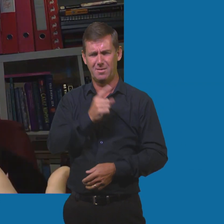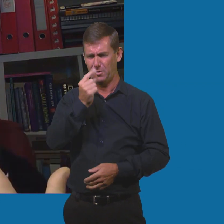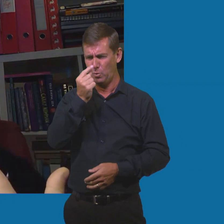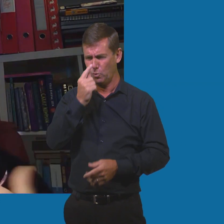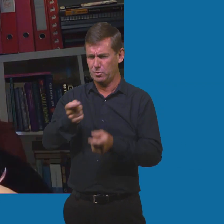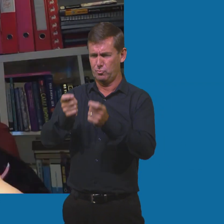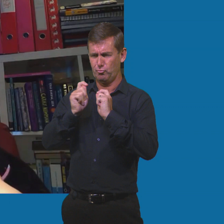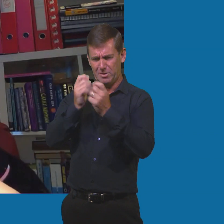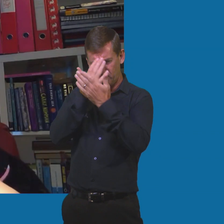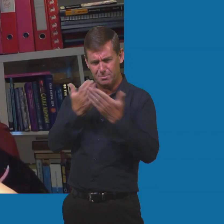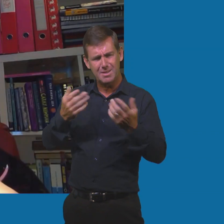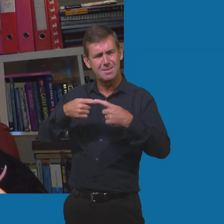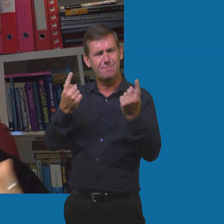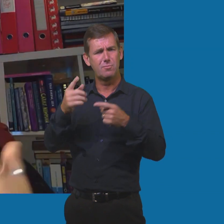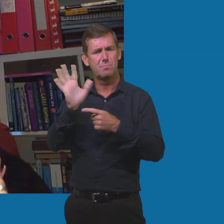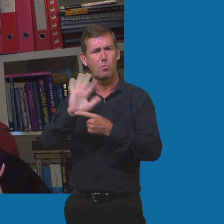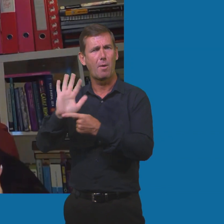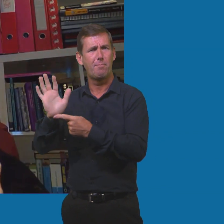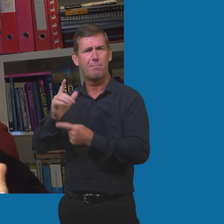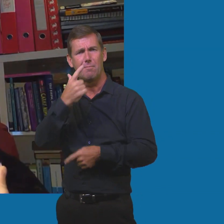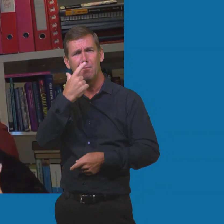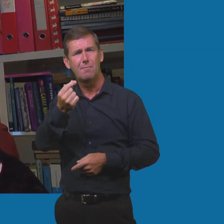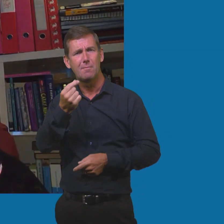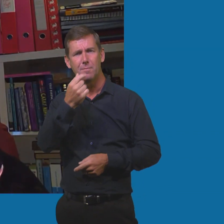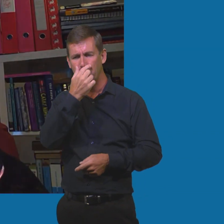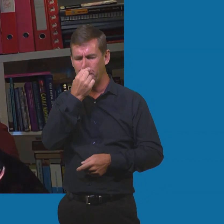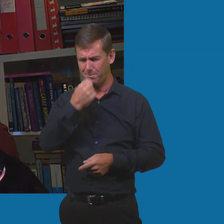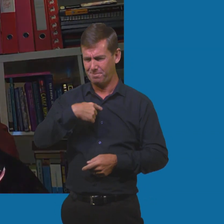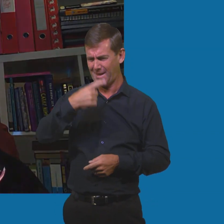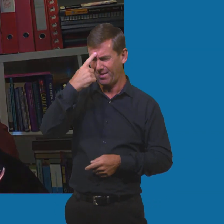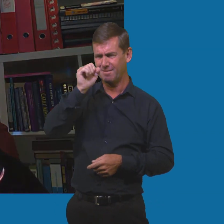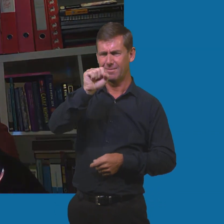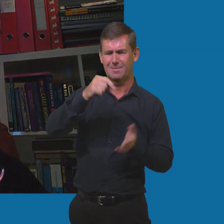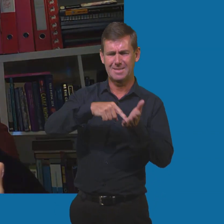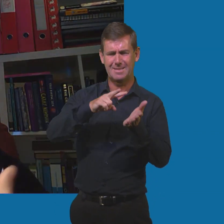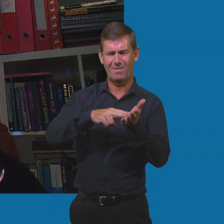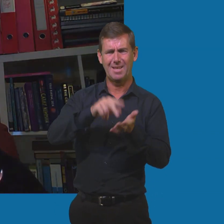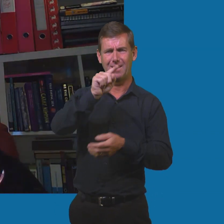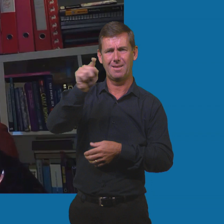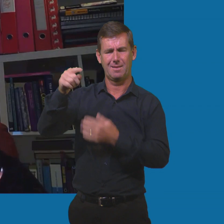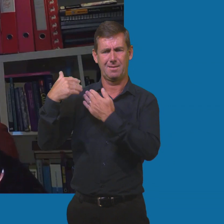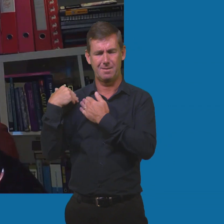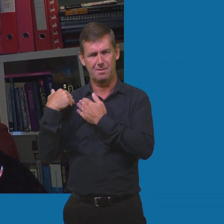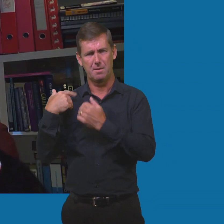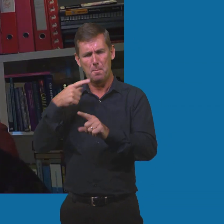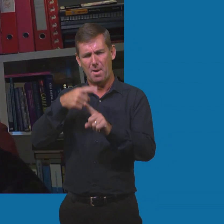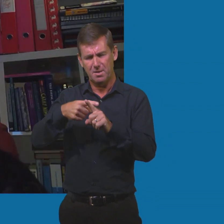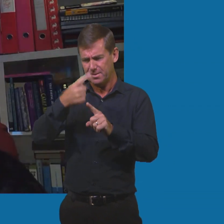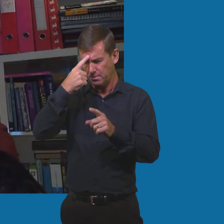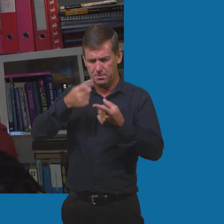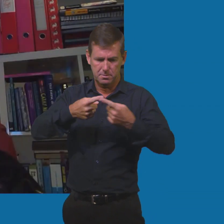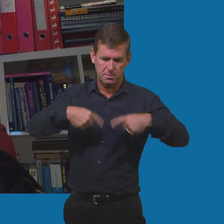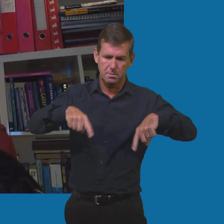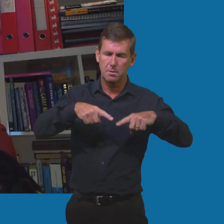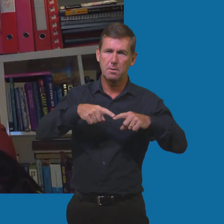treated with respect. So I think there's definitely a role for the media in this. But I think also when it comes to being disabled people,